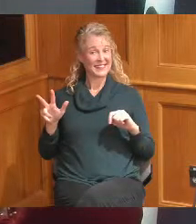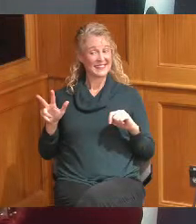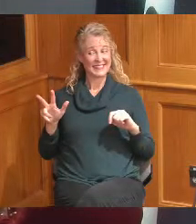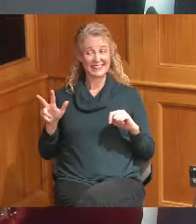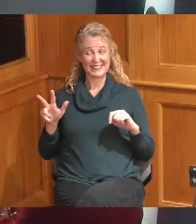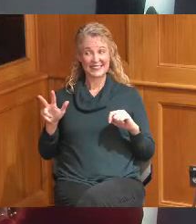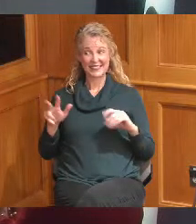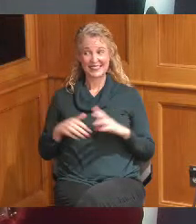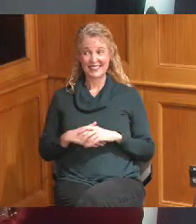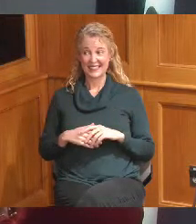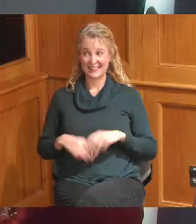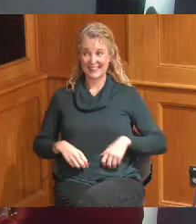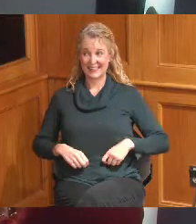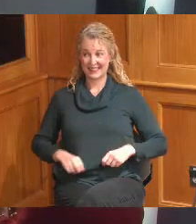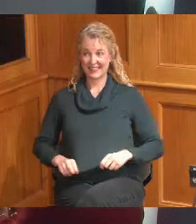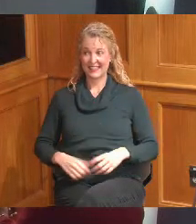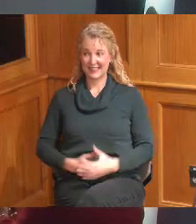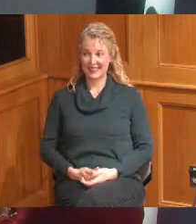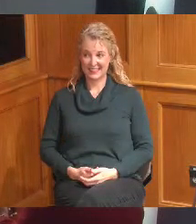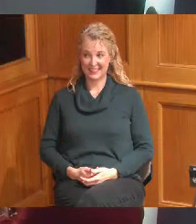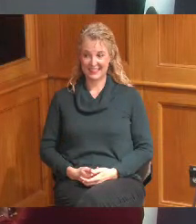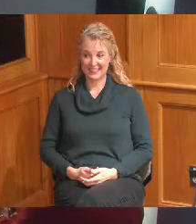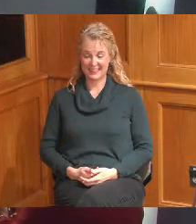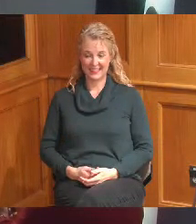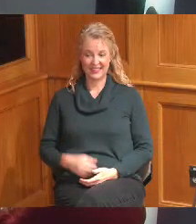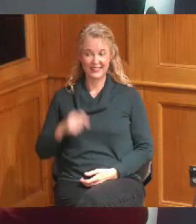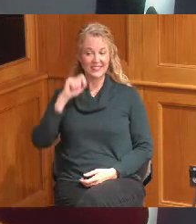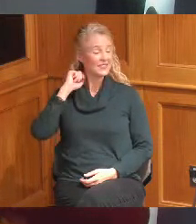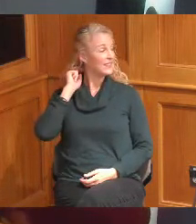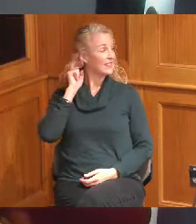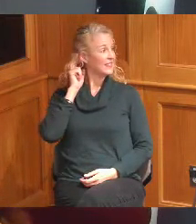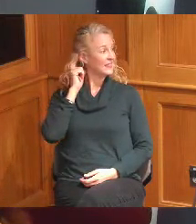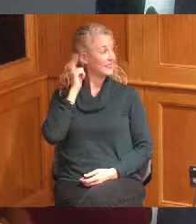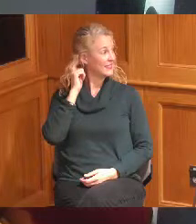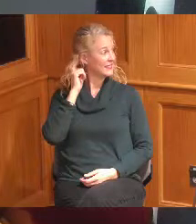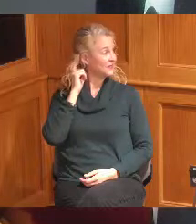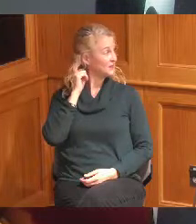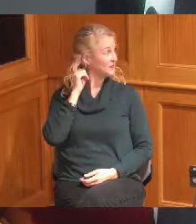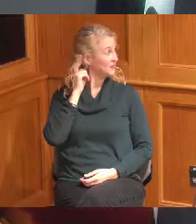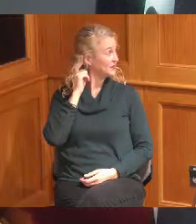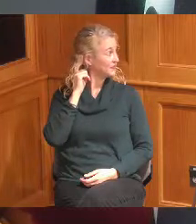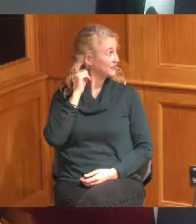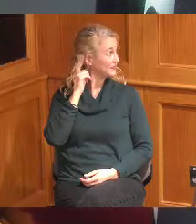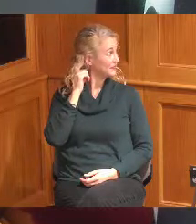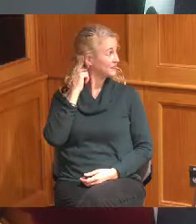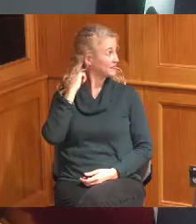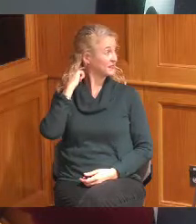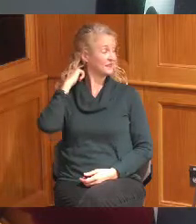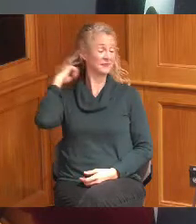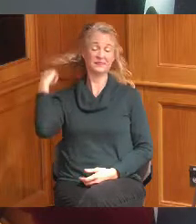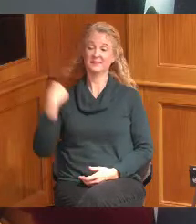2, 3. Okay. You wanna get yours?